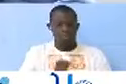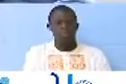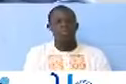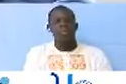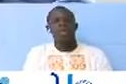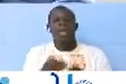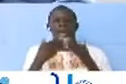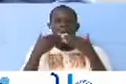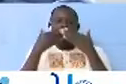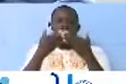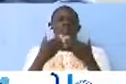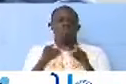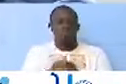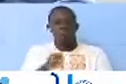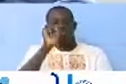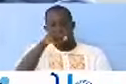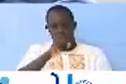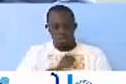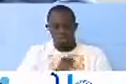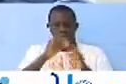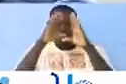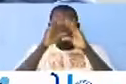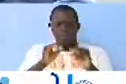To tell us that your unit.